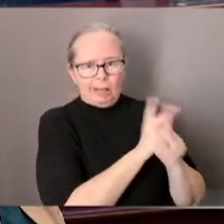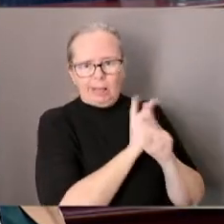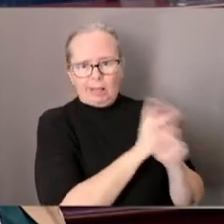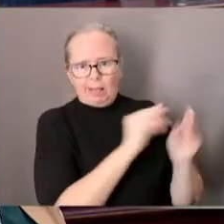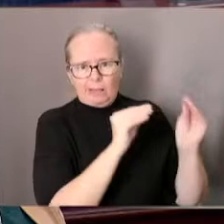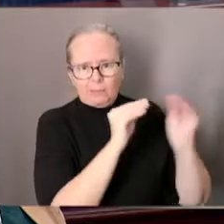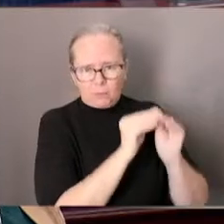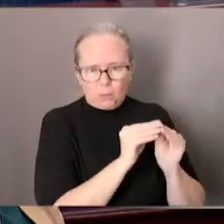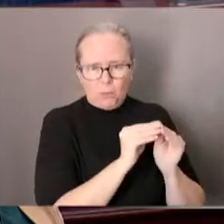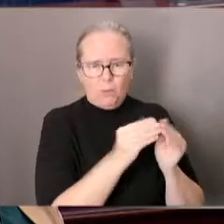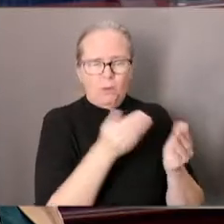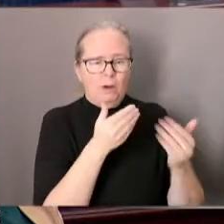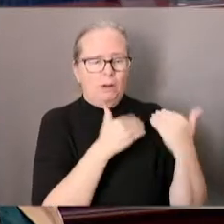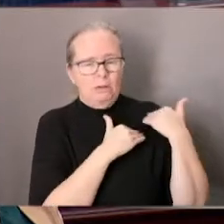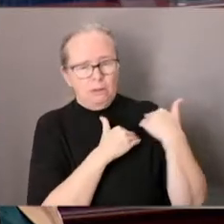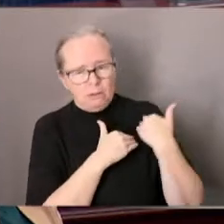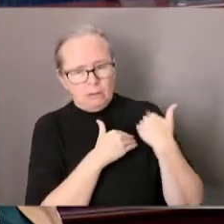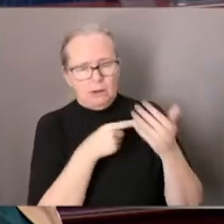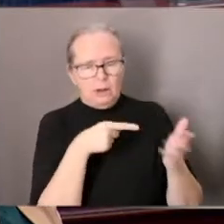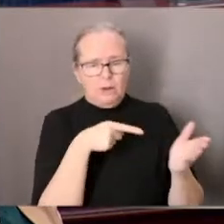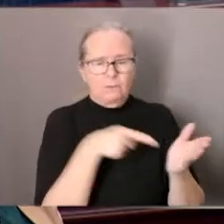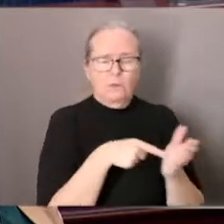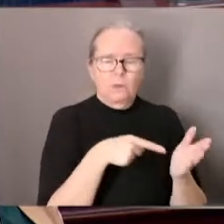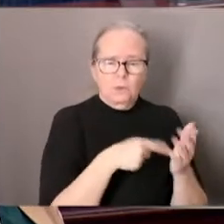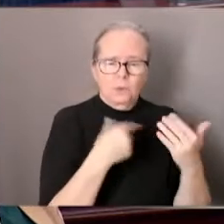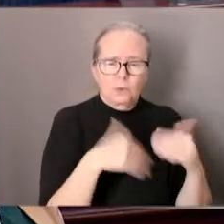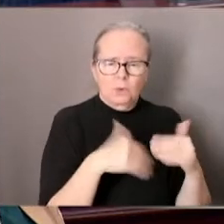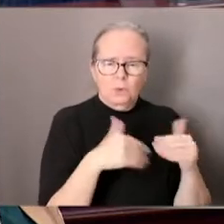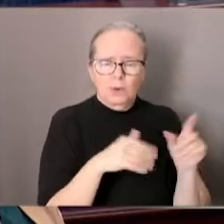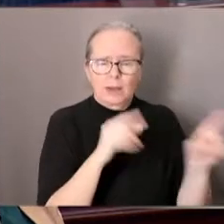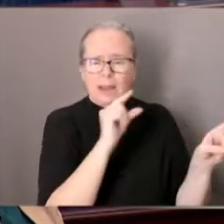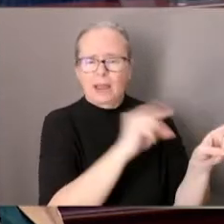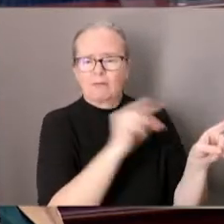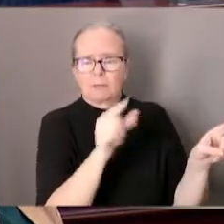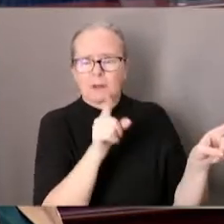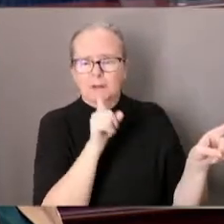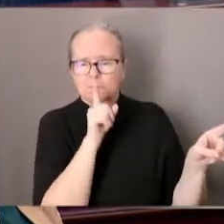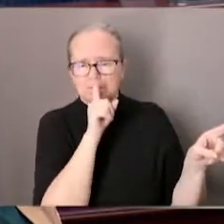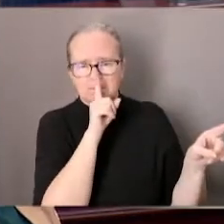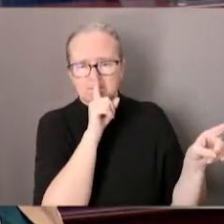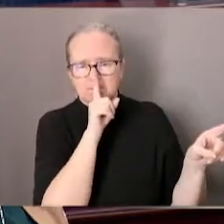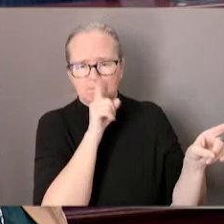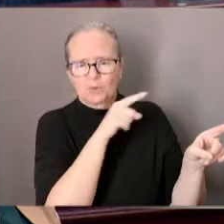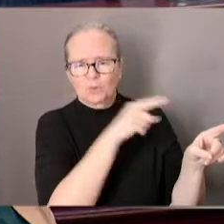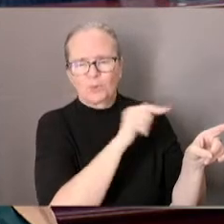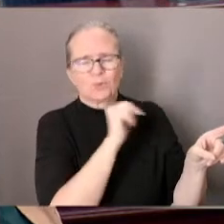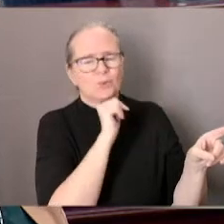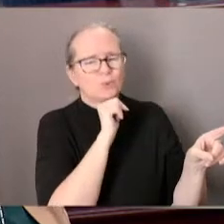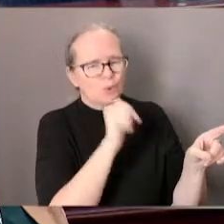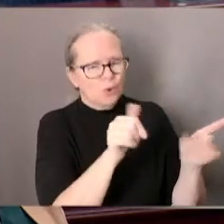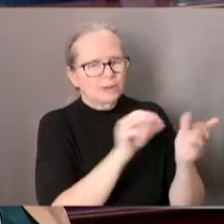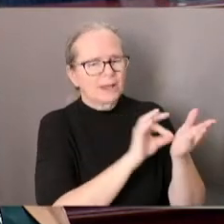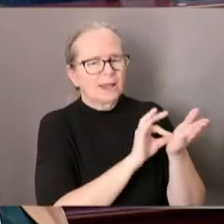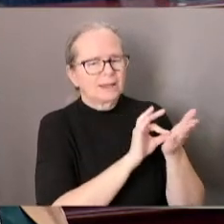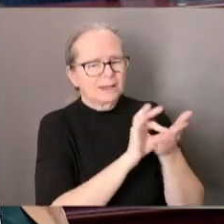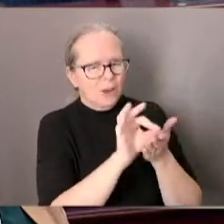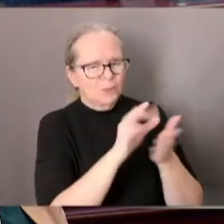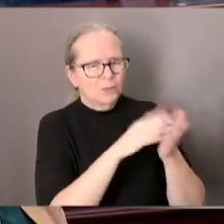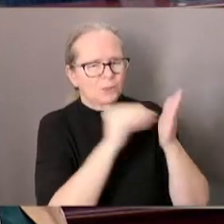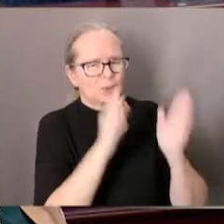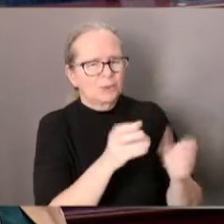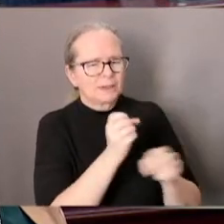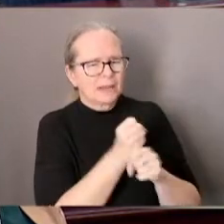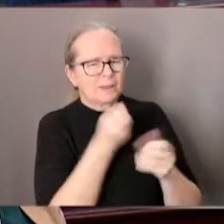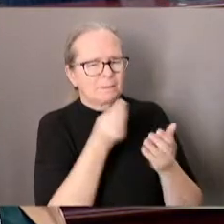government hasn't even included the majority of students in their inflation relief legislation why is the Minister of advanced education doing nothing